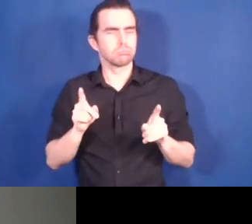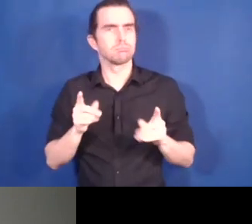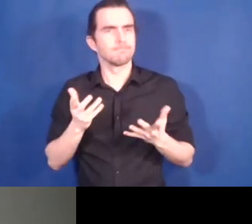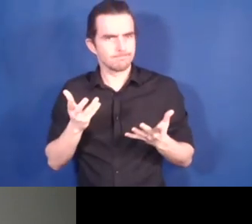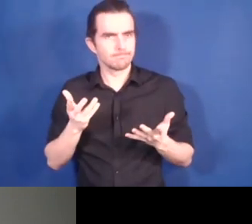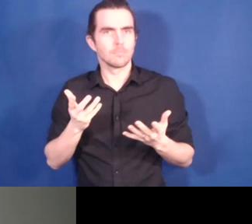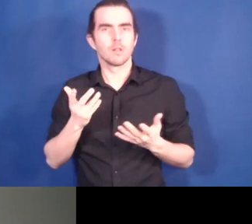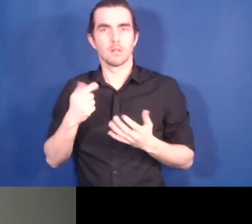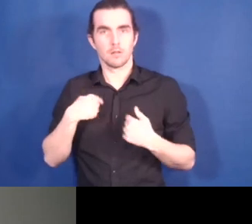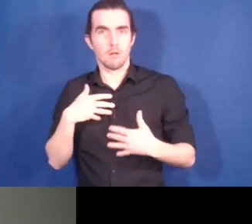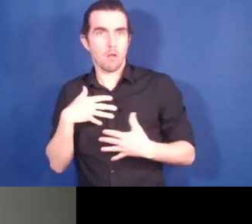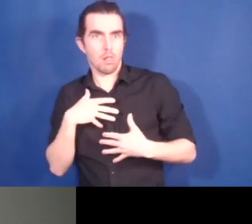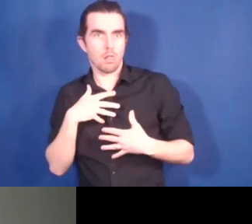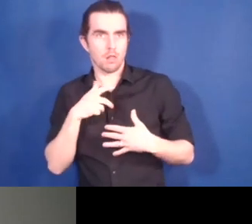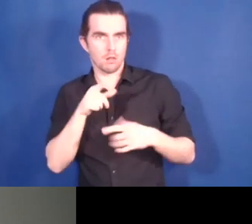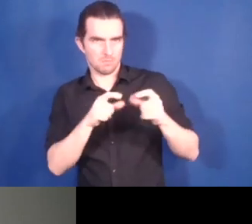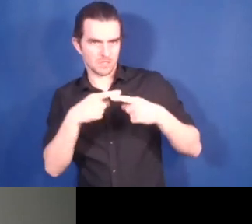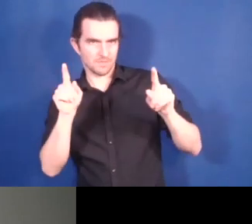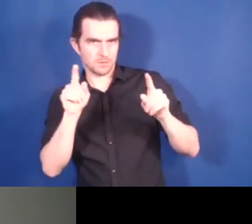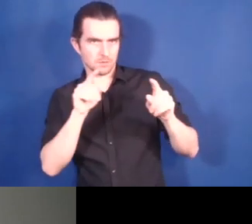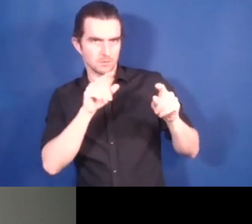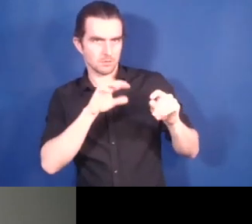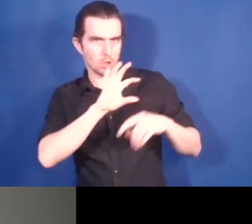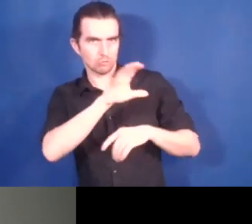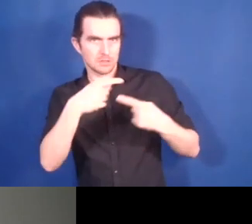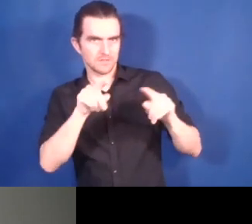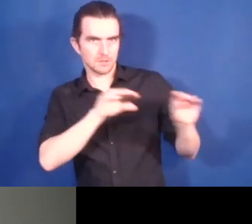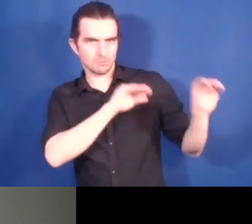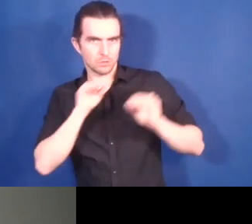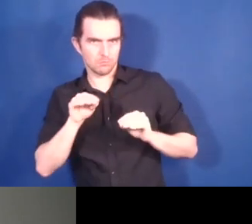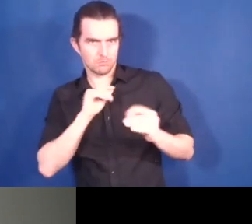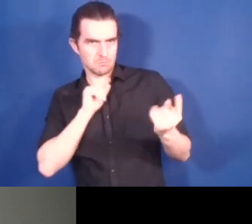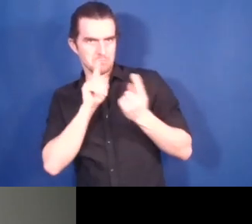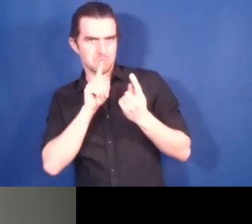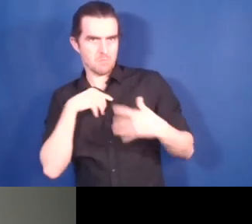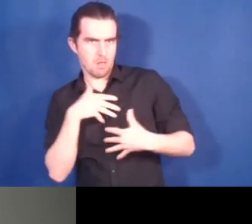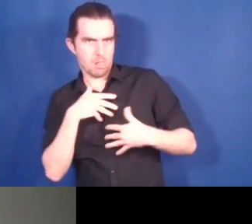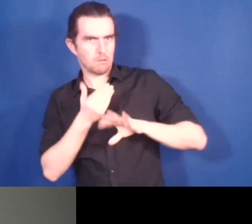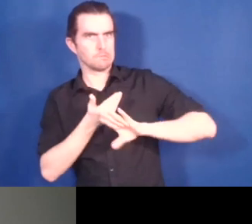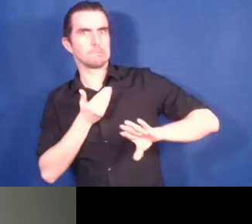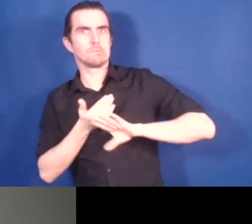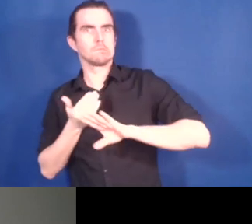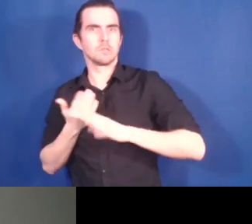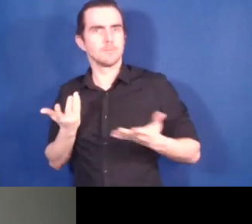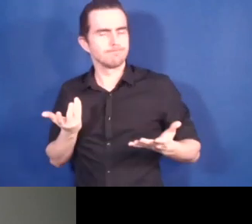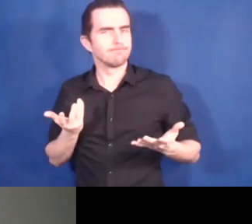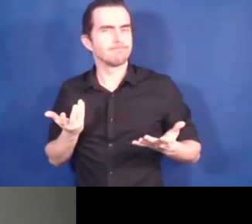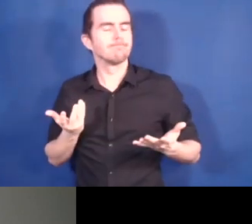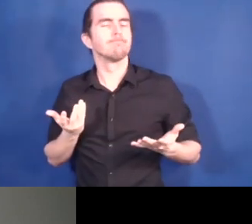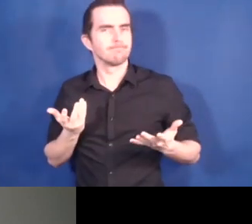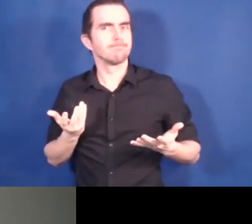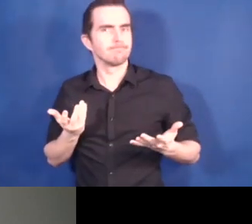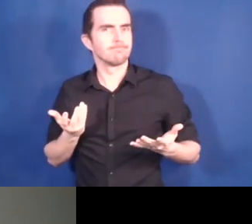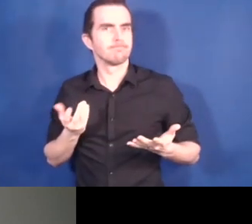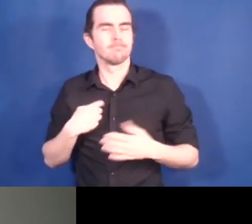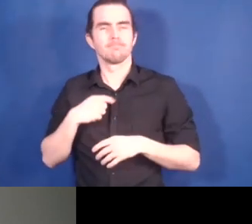conflict or persecution, whether internally or across borders, that's something that our